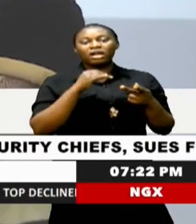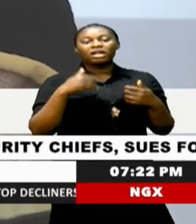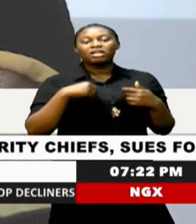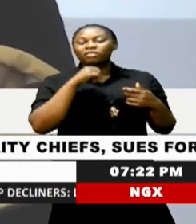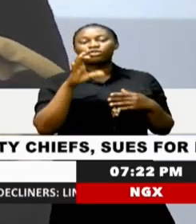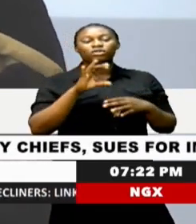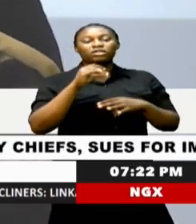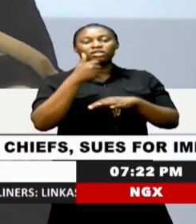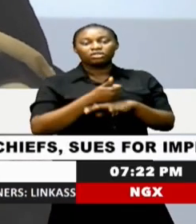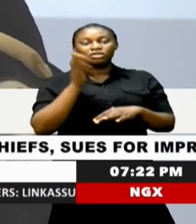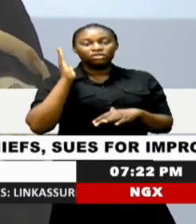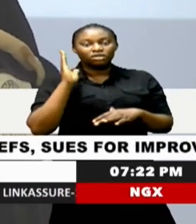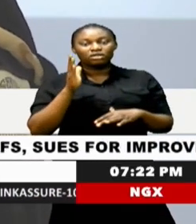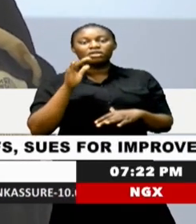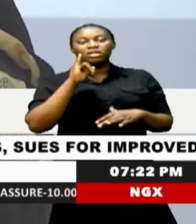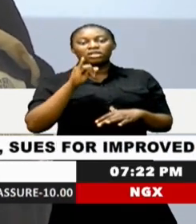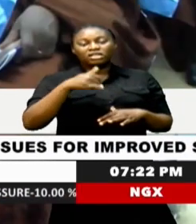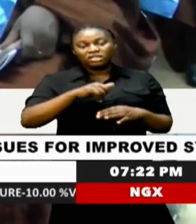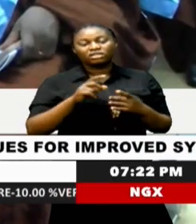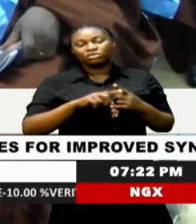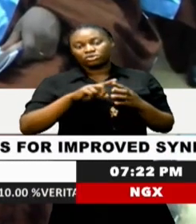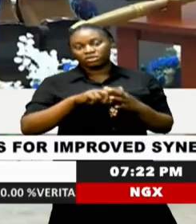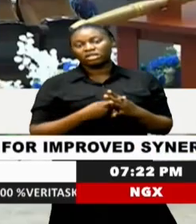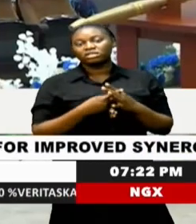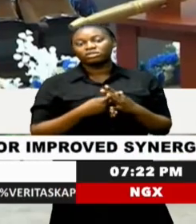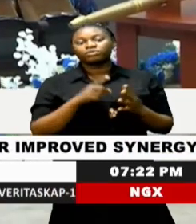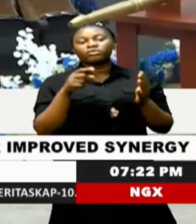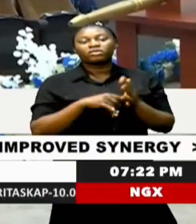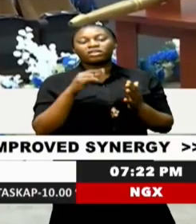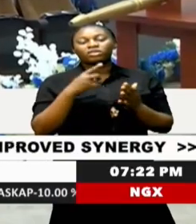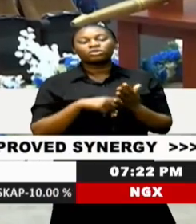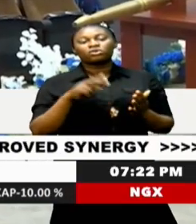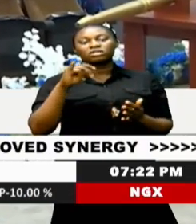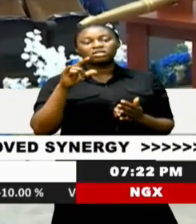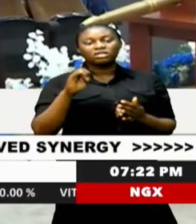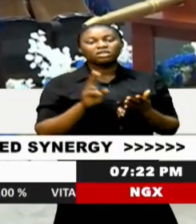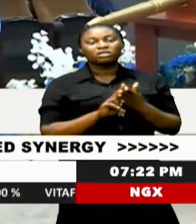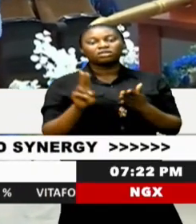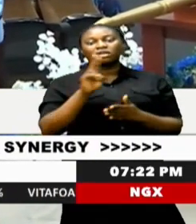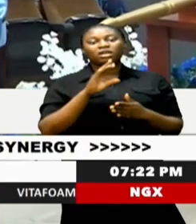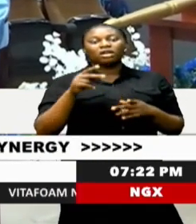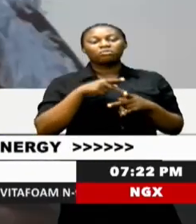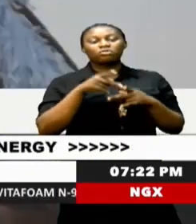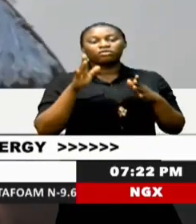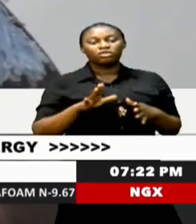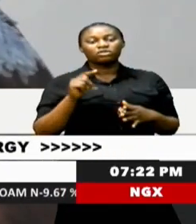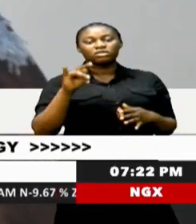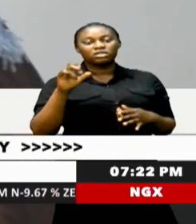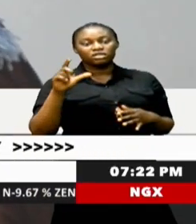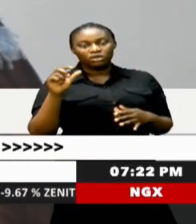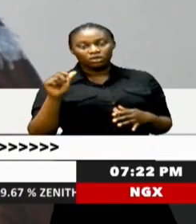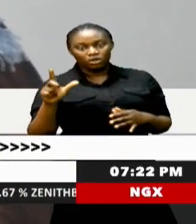lecture is still yet to start. This is what Nile University and Professor Titilola